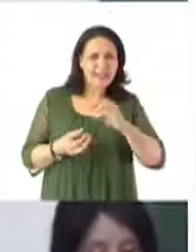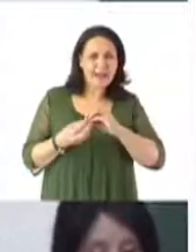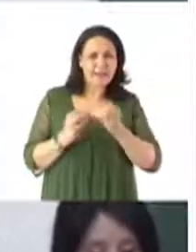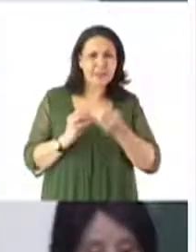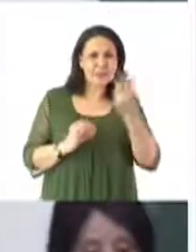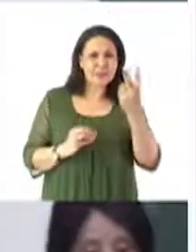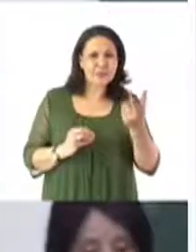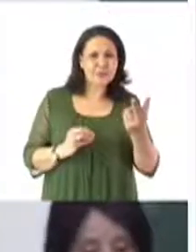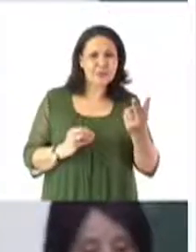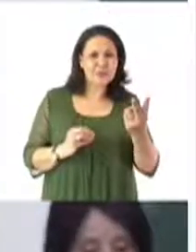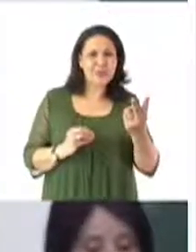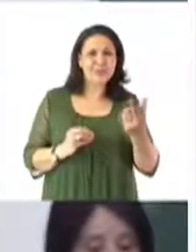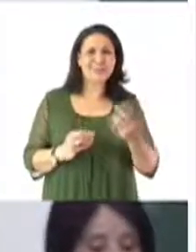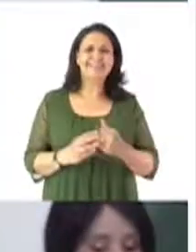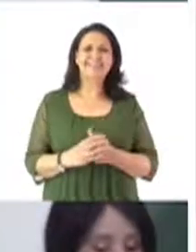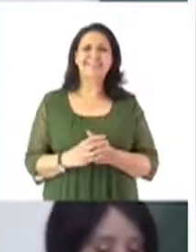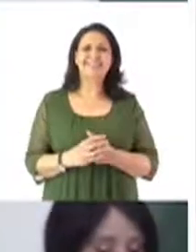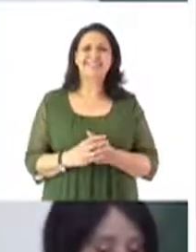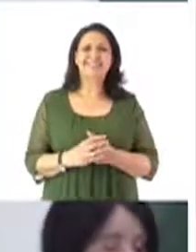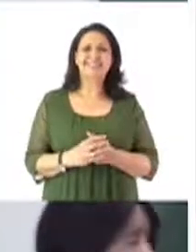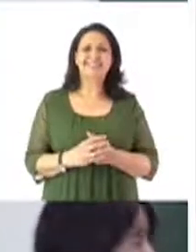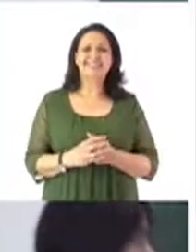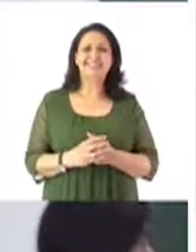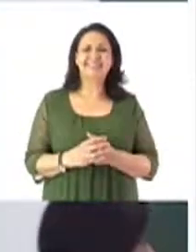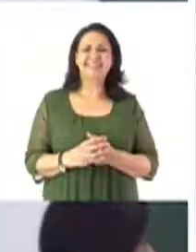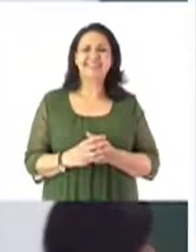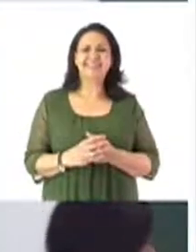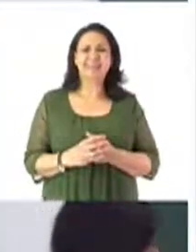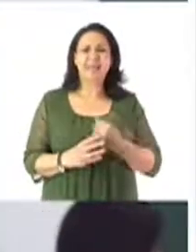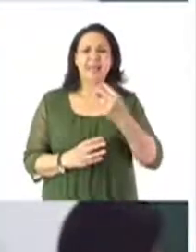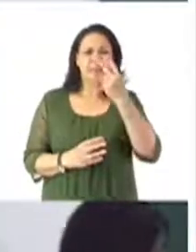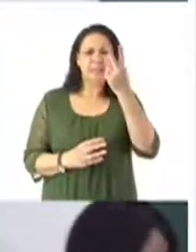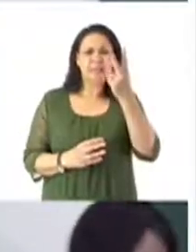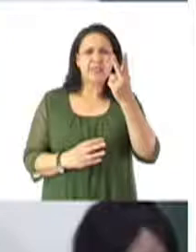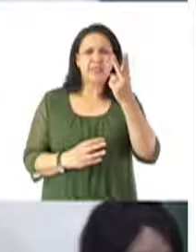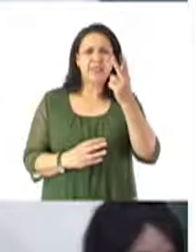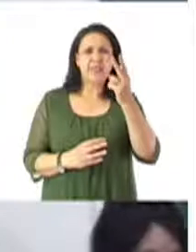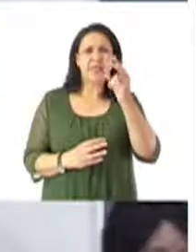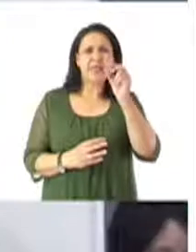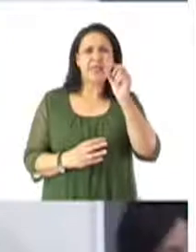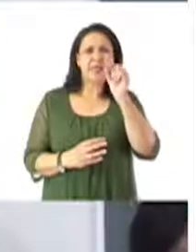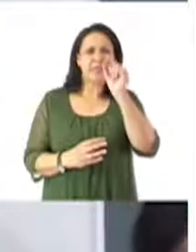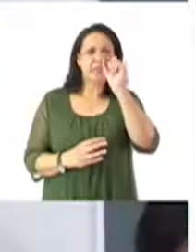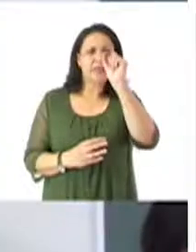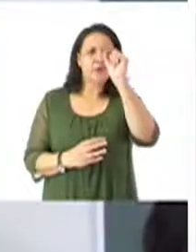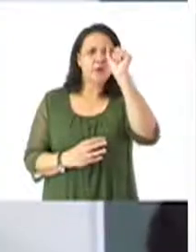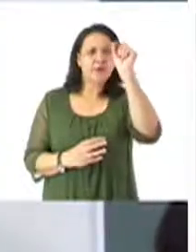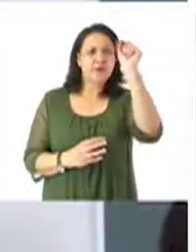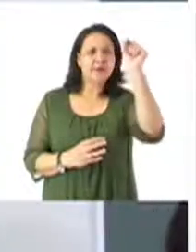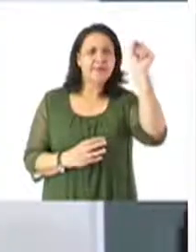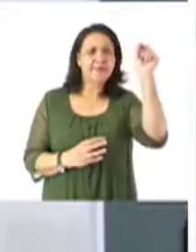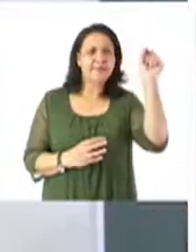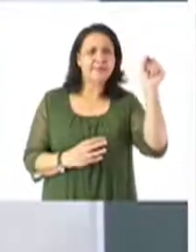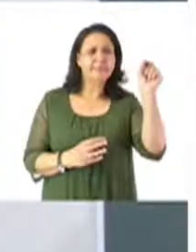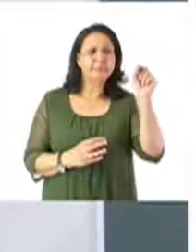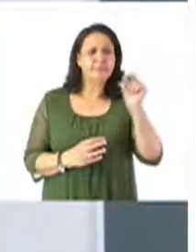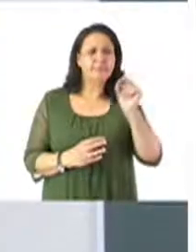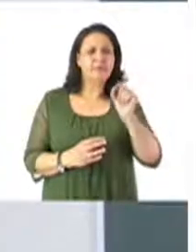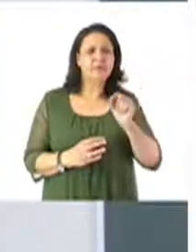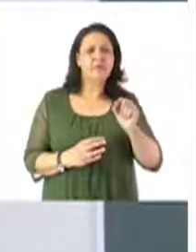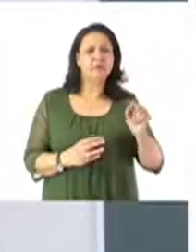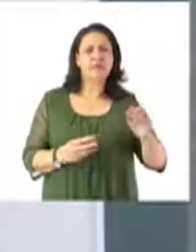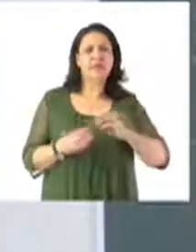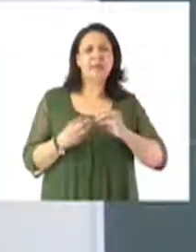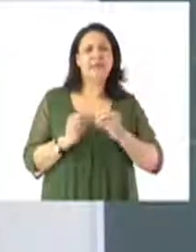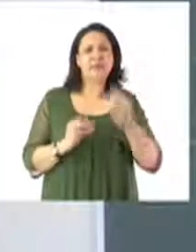the corner? And then you see the dotted lines of number 2. Now I want you to take